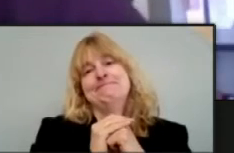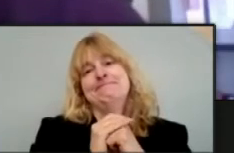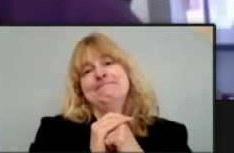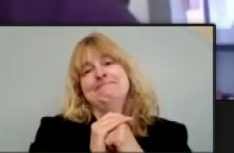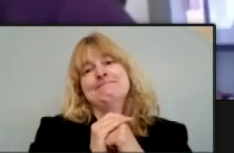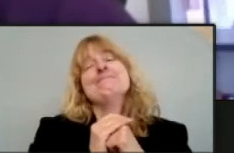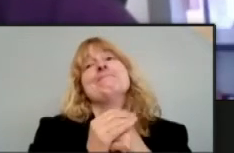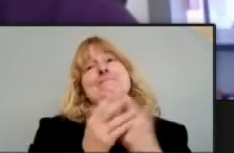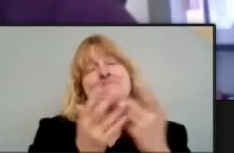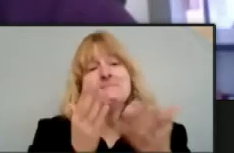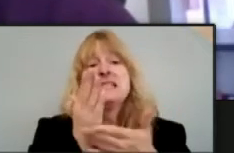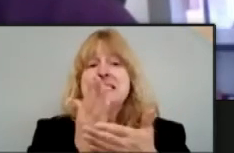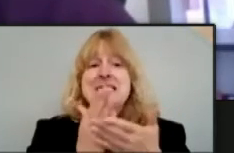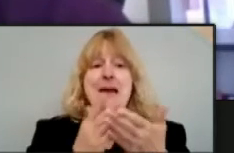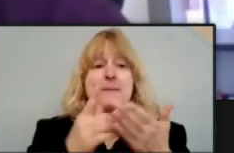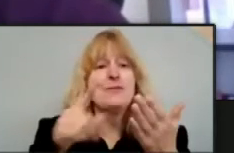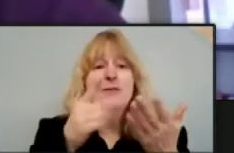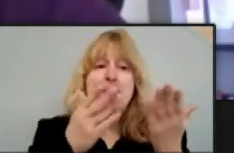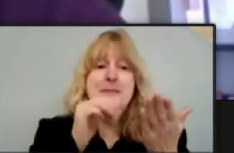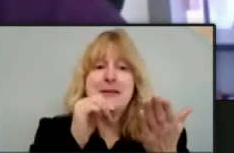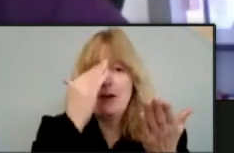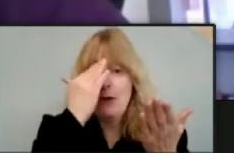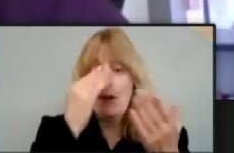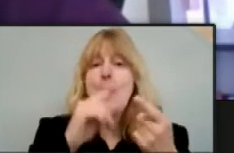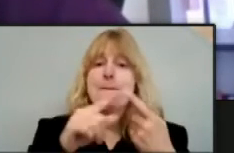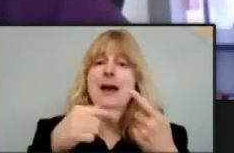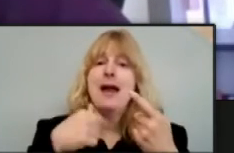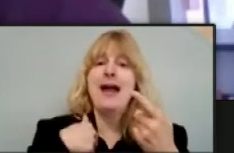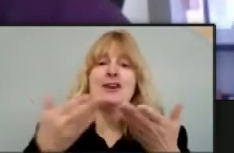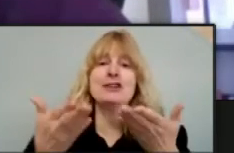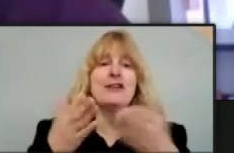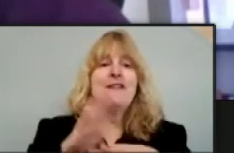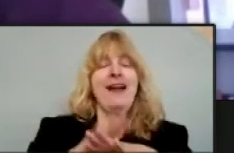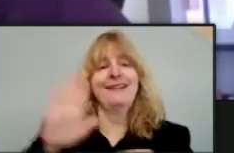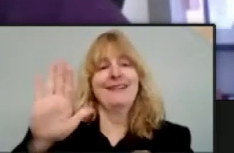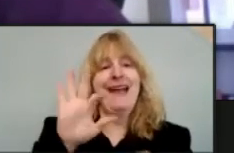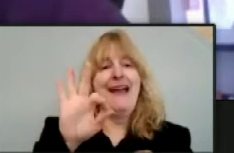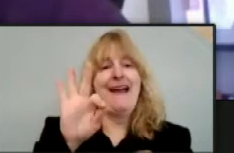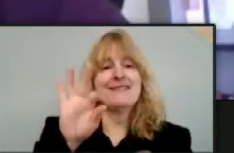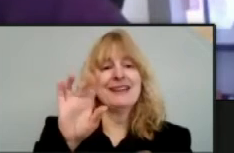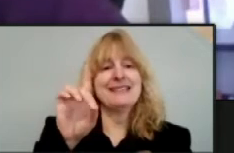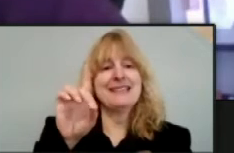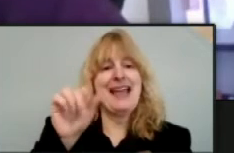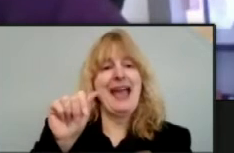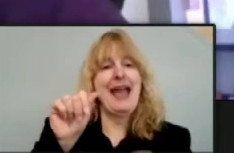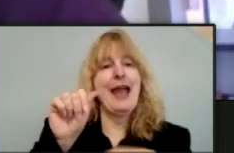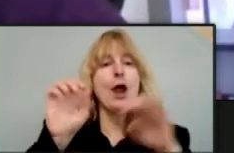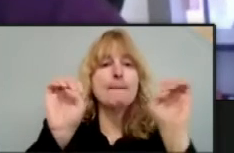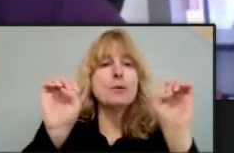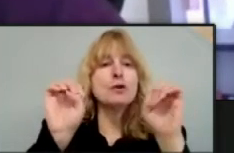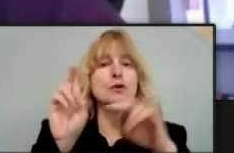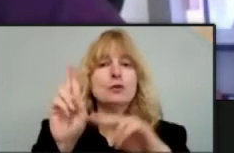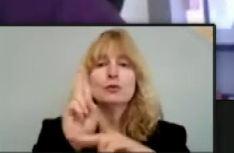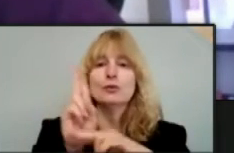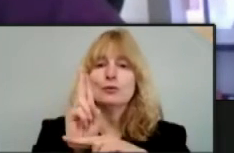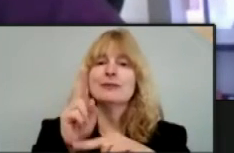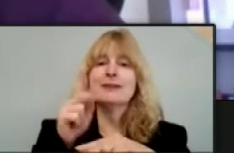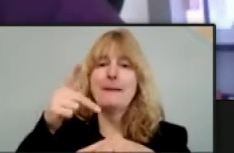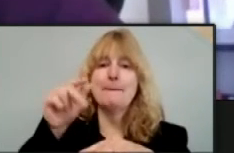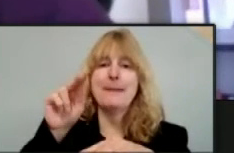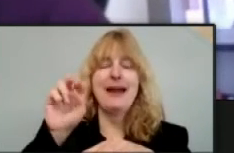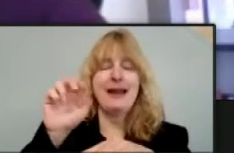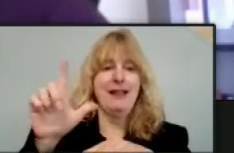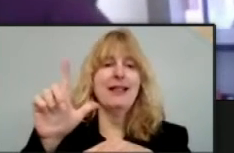So some of you may not know, but I served on the FDA emergency use panel, the VRBPAC panel